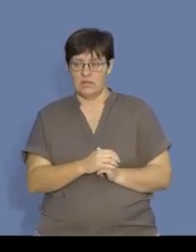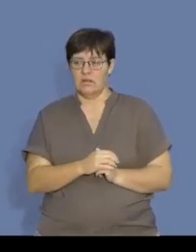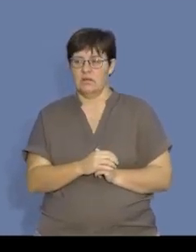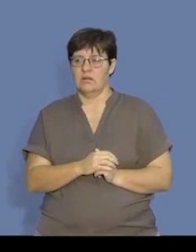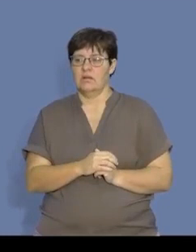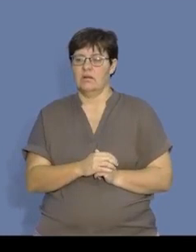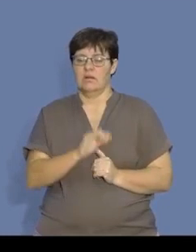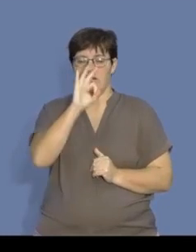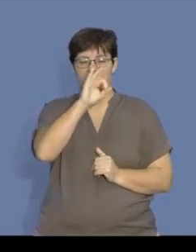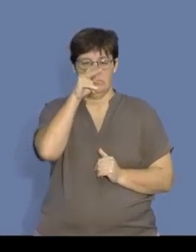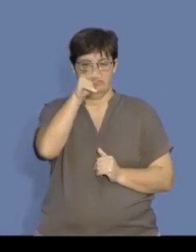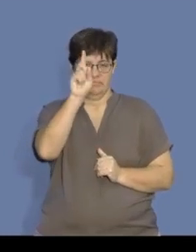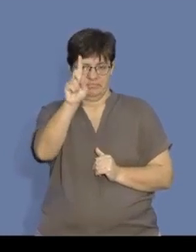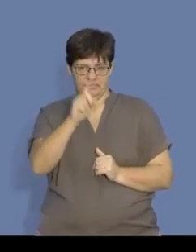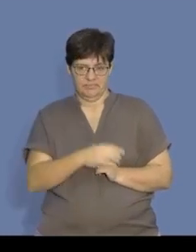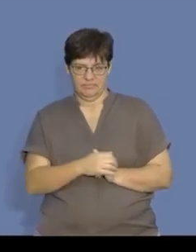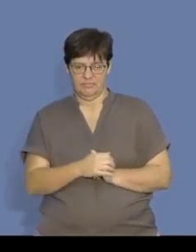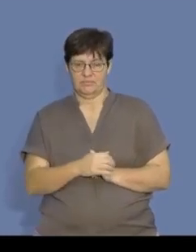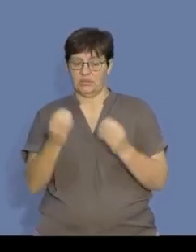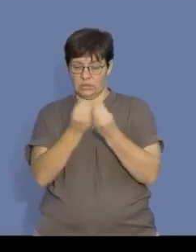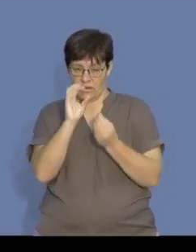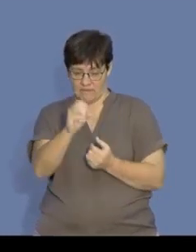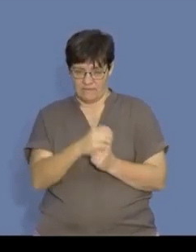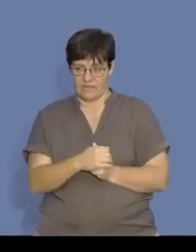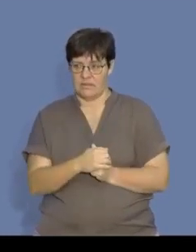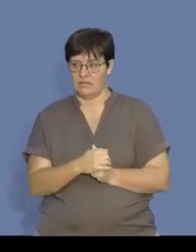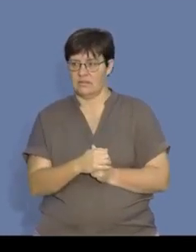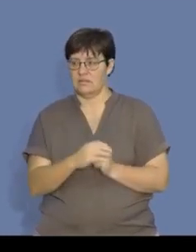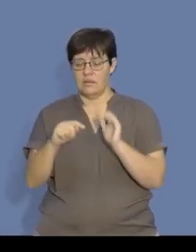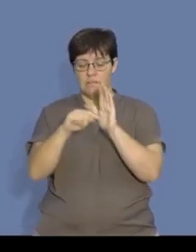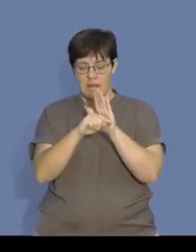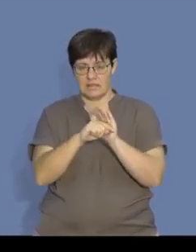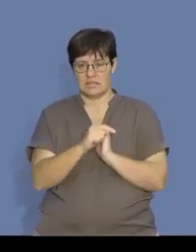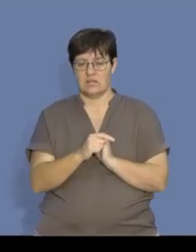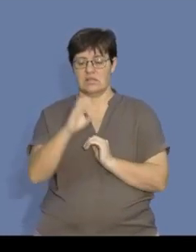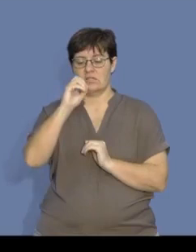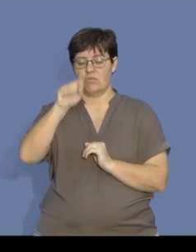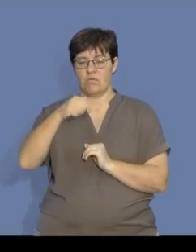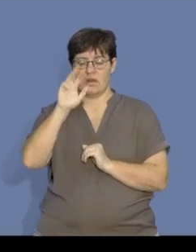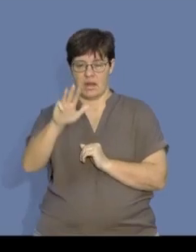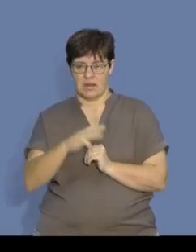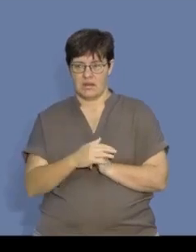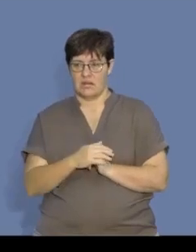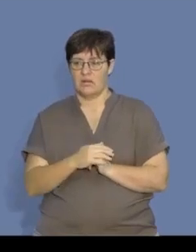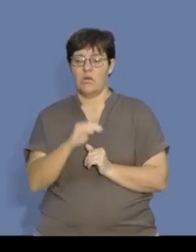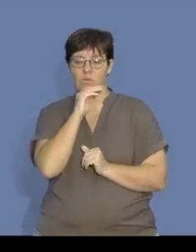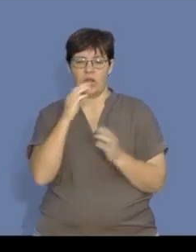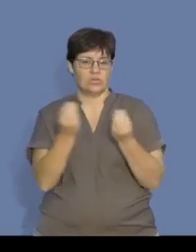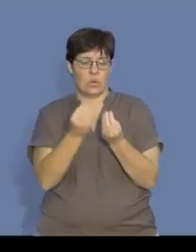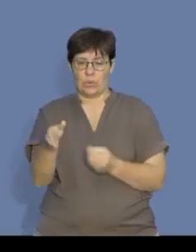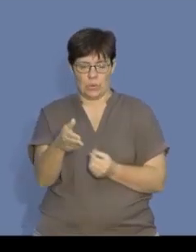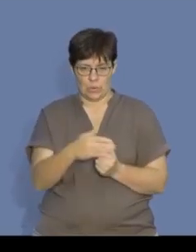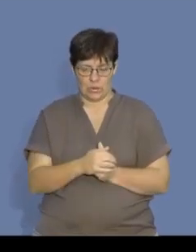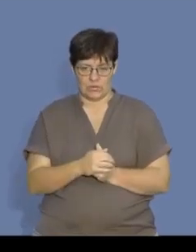So my ratio 3.1 with stock minus 0,9